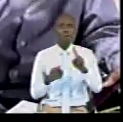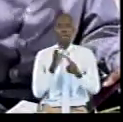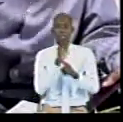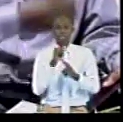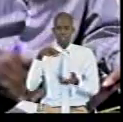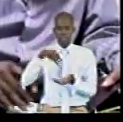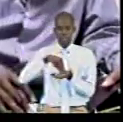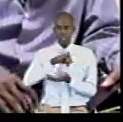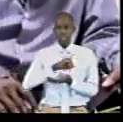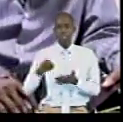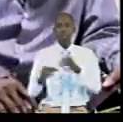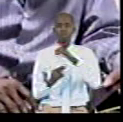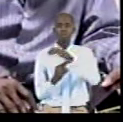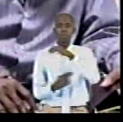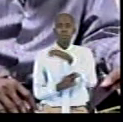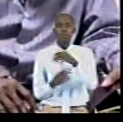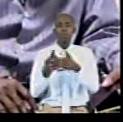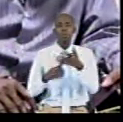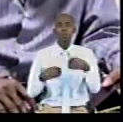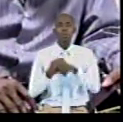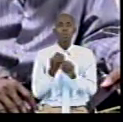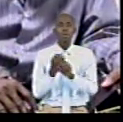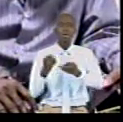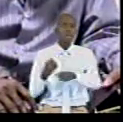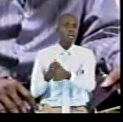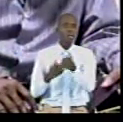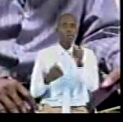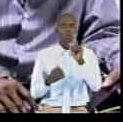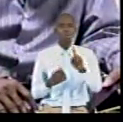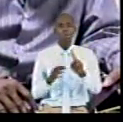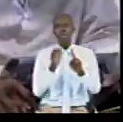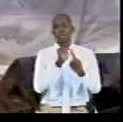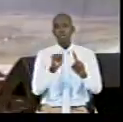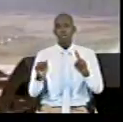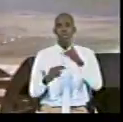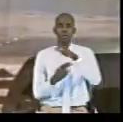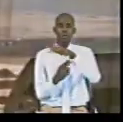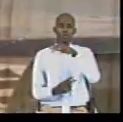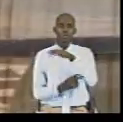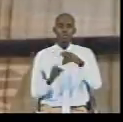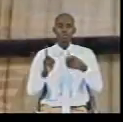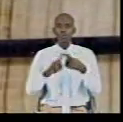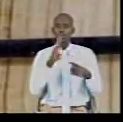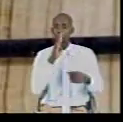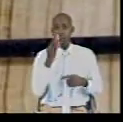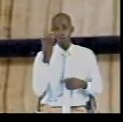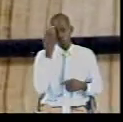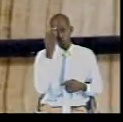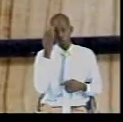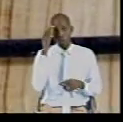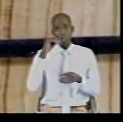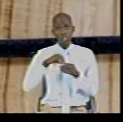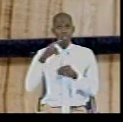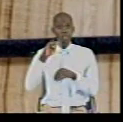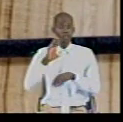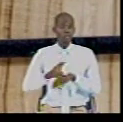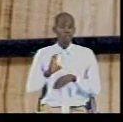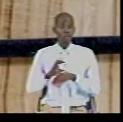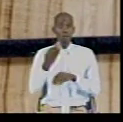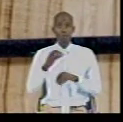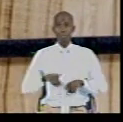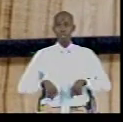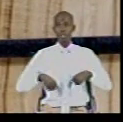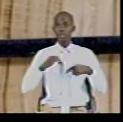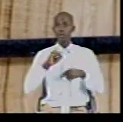What makes anyone a pillar to be reckoned with in the church of the living God is